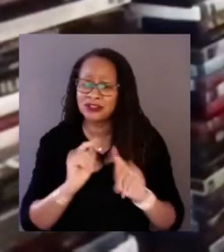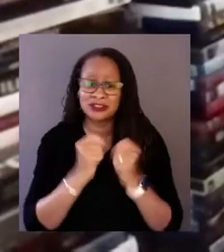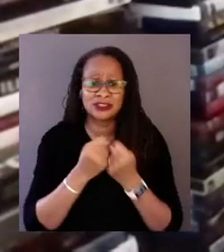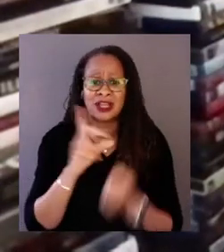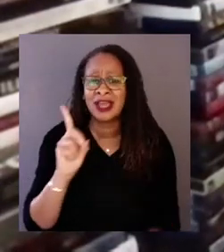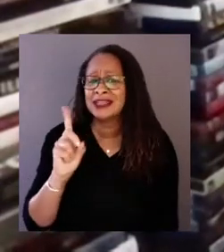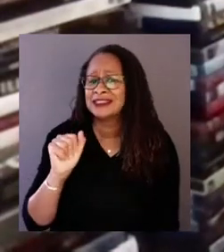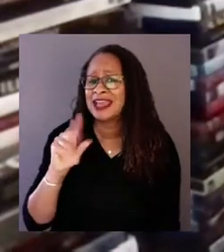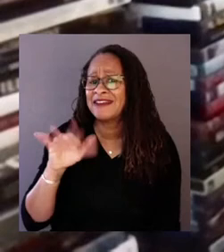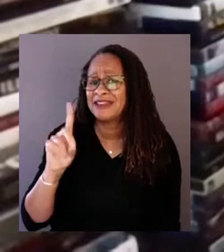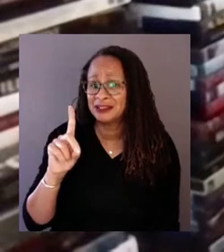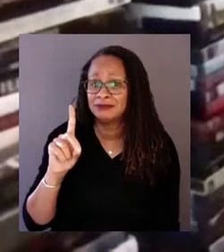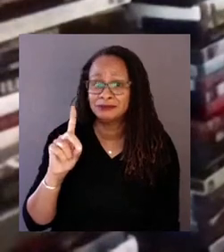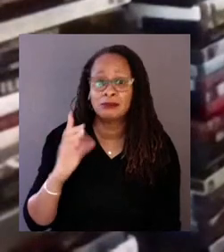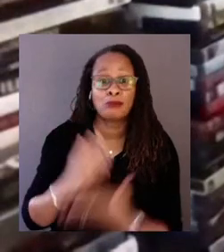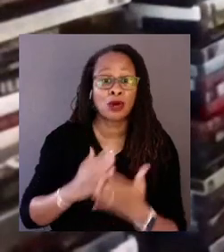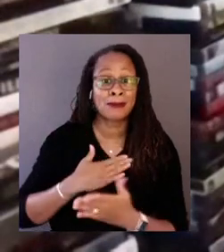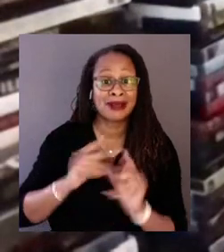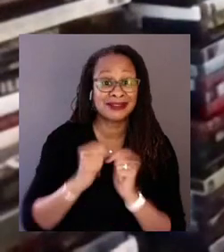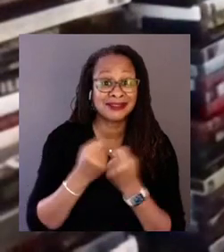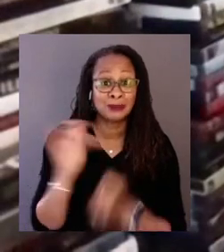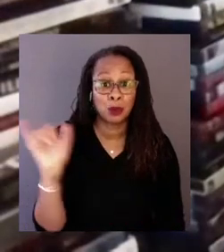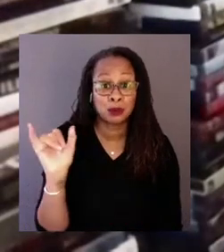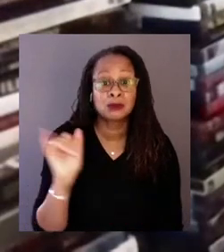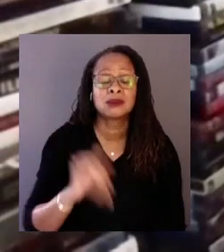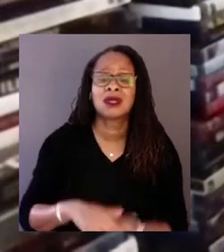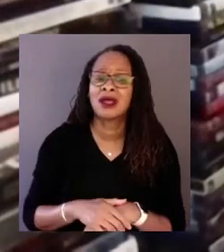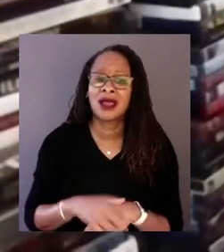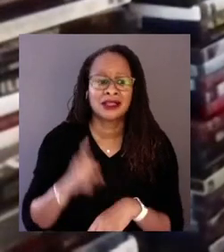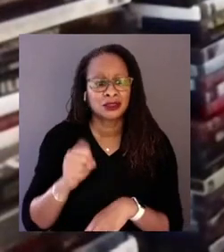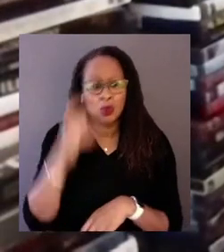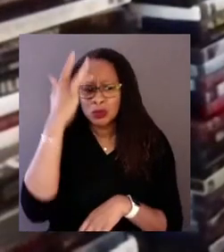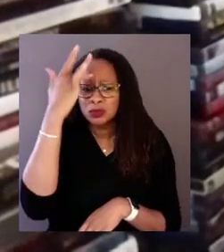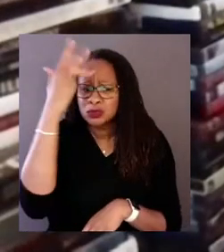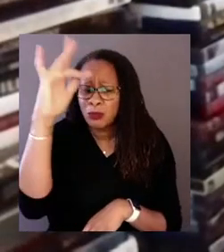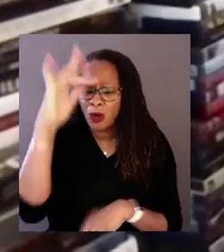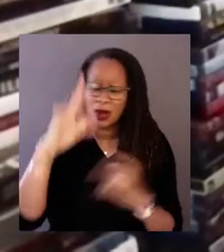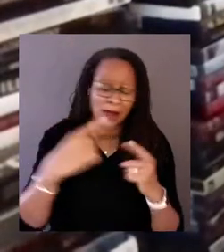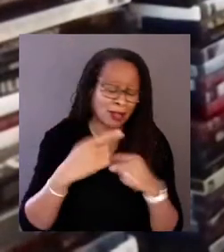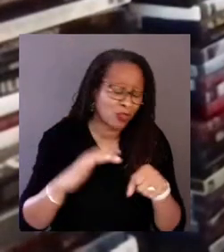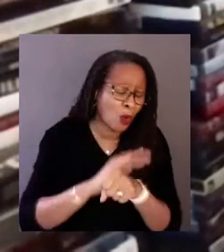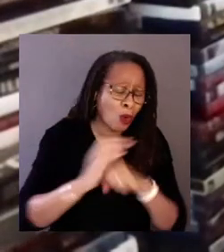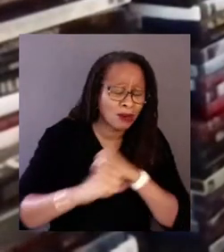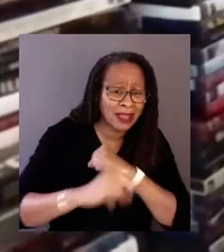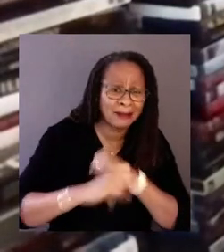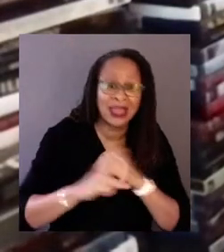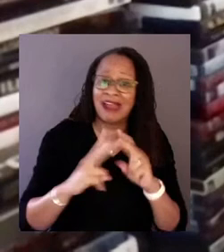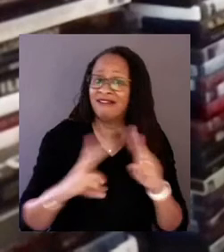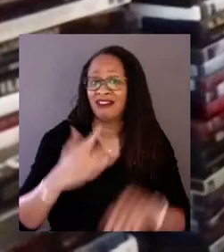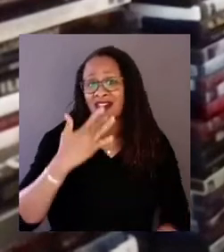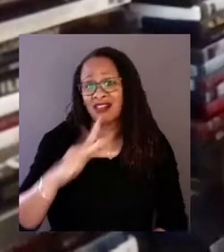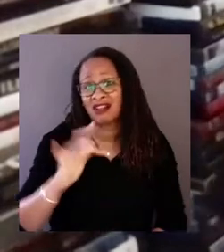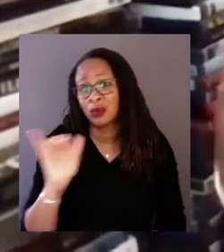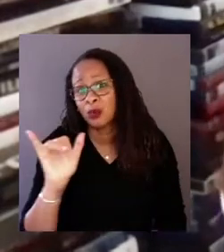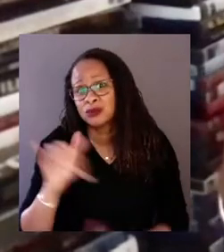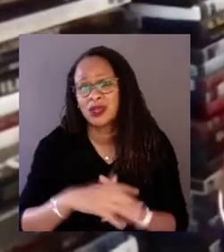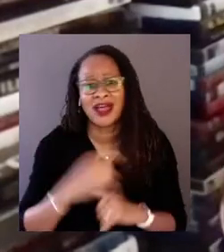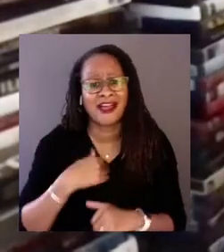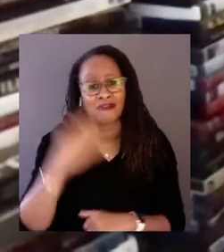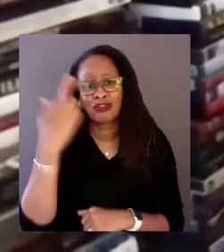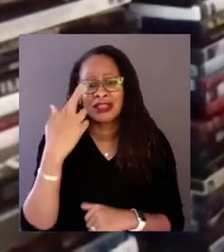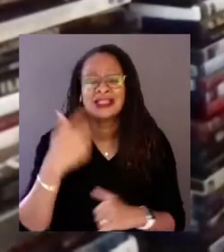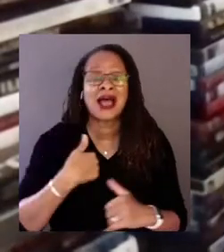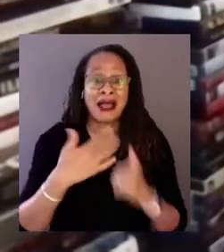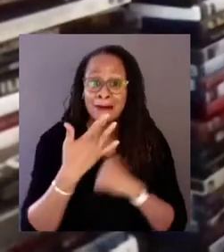part of the team, and they just were so smart about the whole campaign. And I'm very lucky, you know, I realize I'm lucky I had a